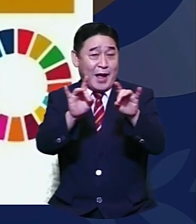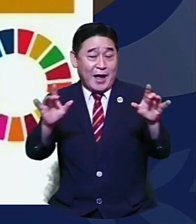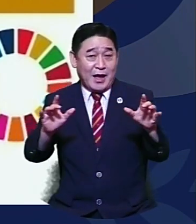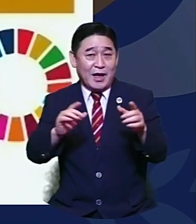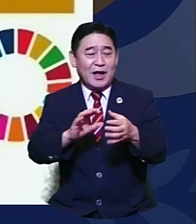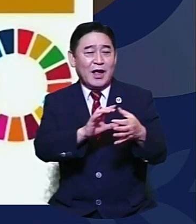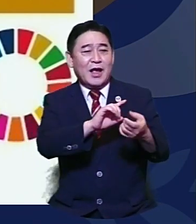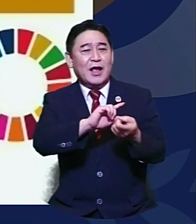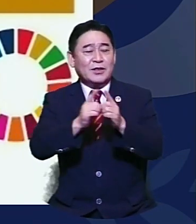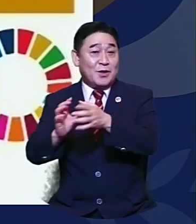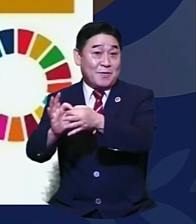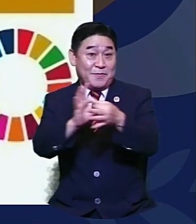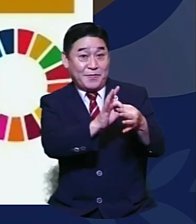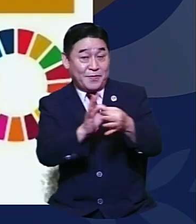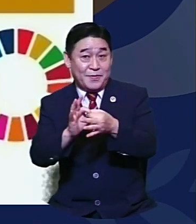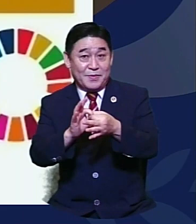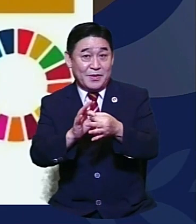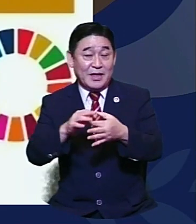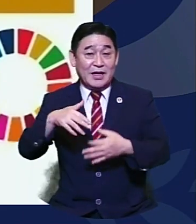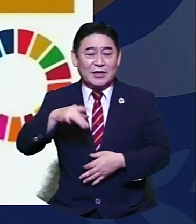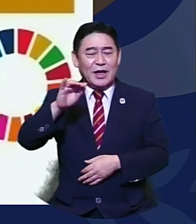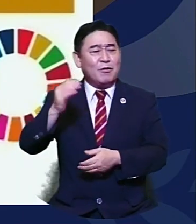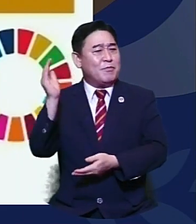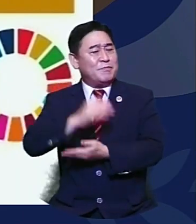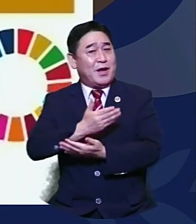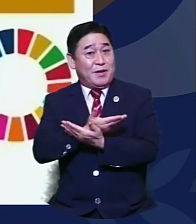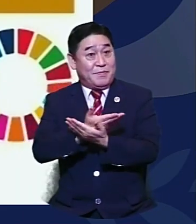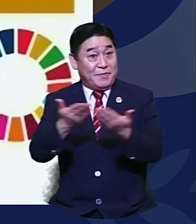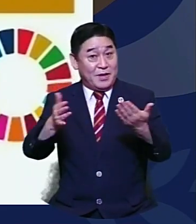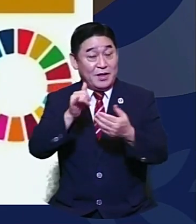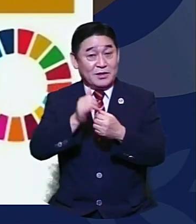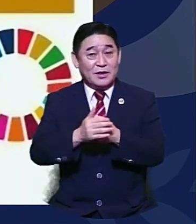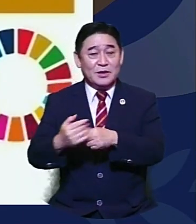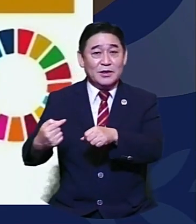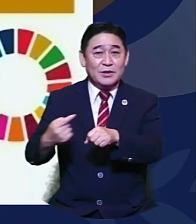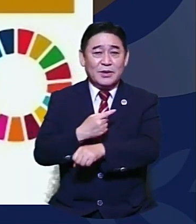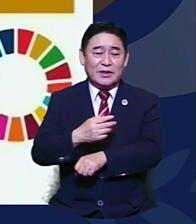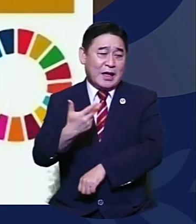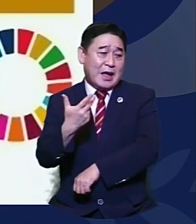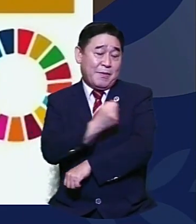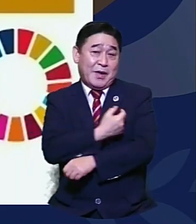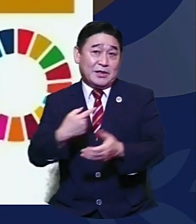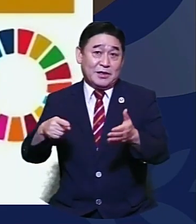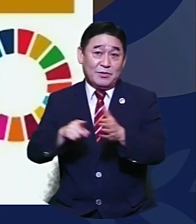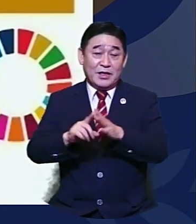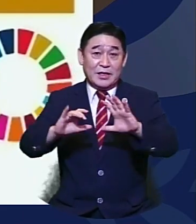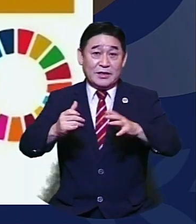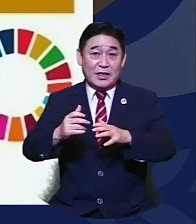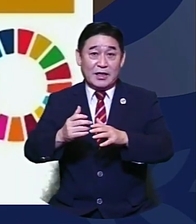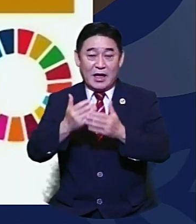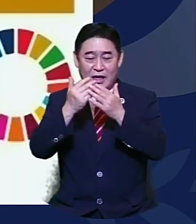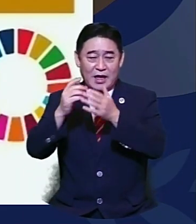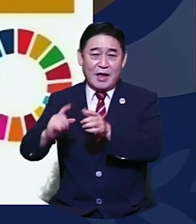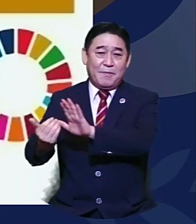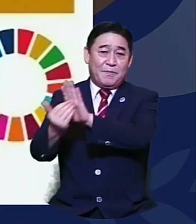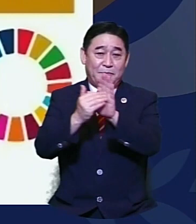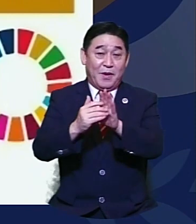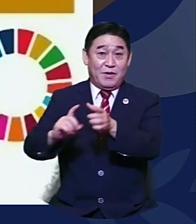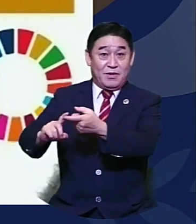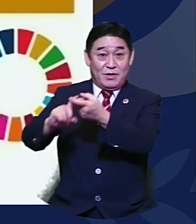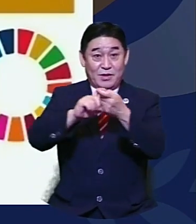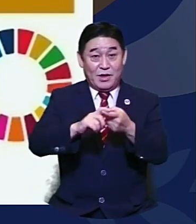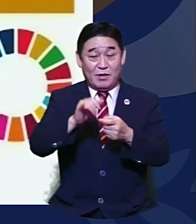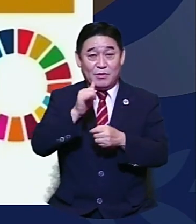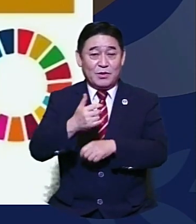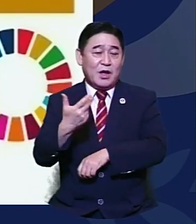follows the example of Gavi, right, that was created for vaccines, and of course the International Finance Facility for